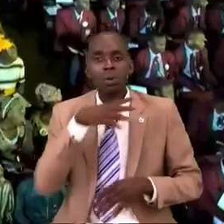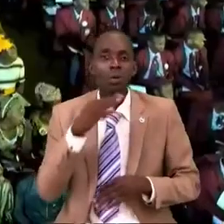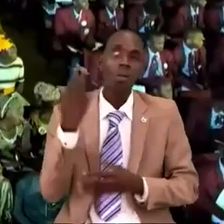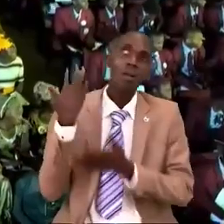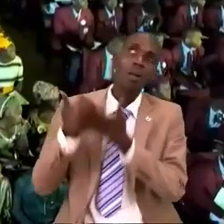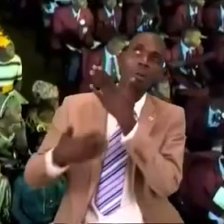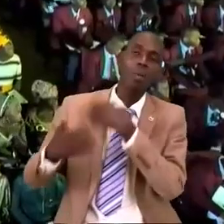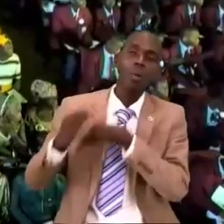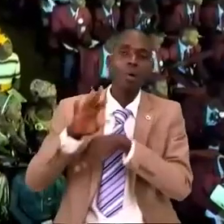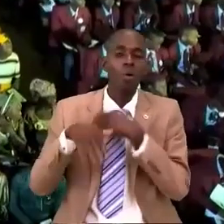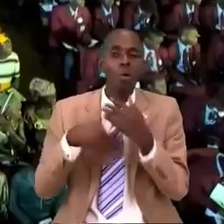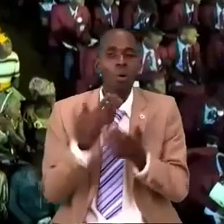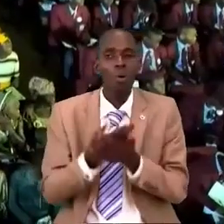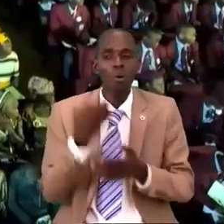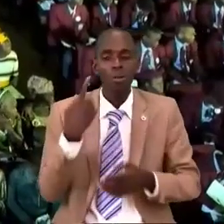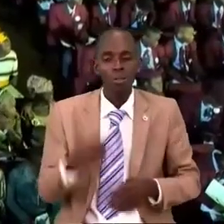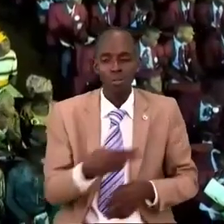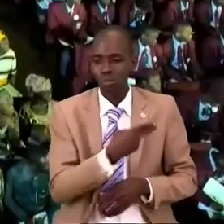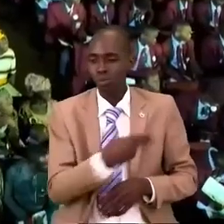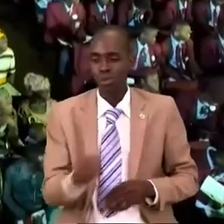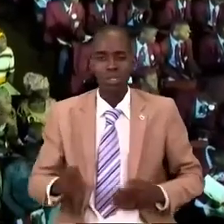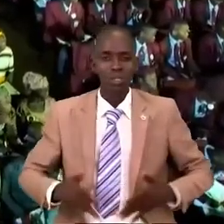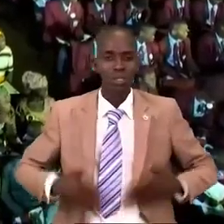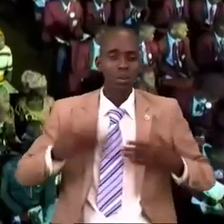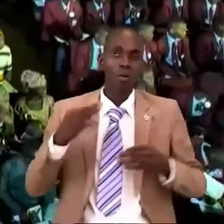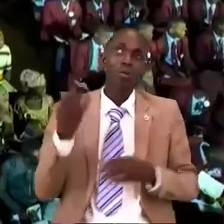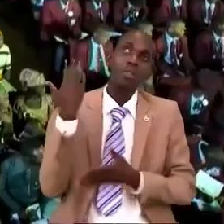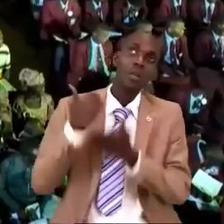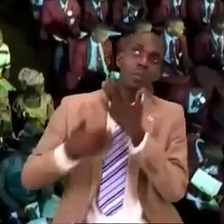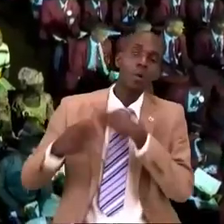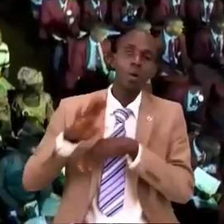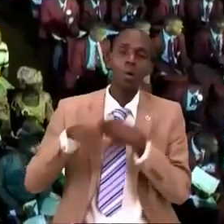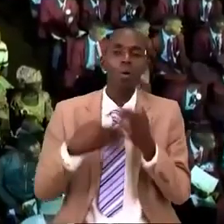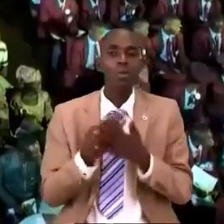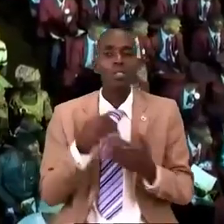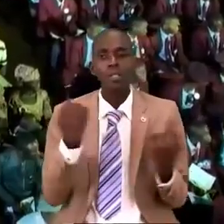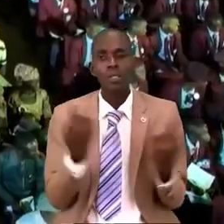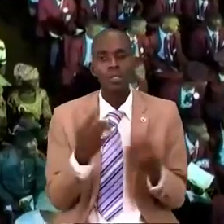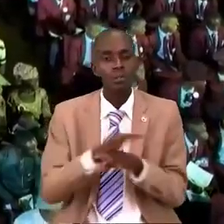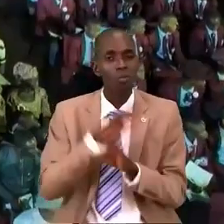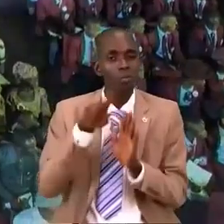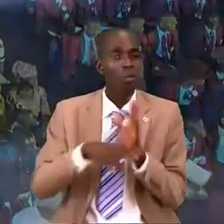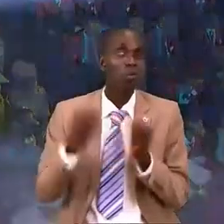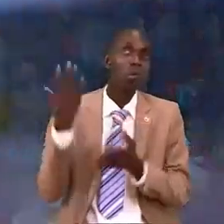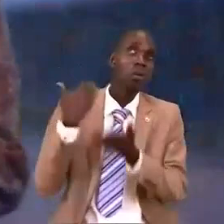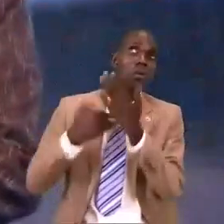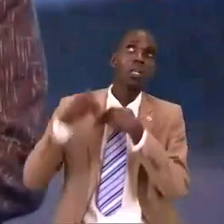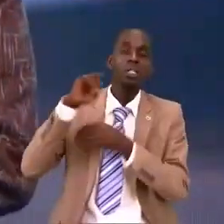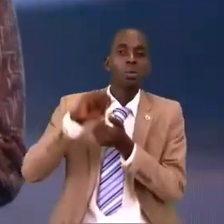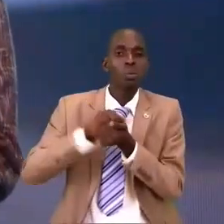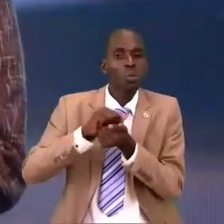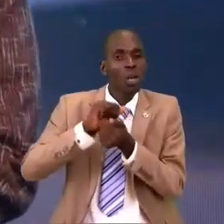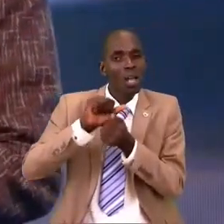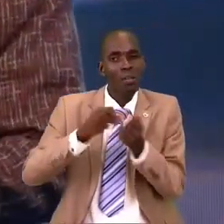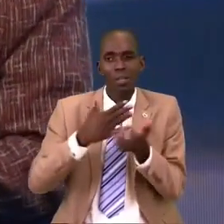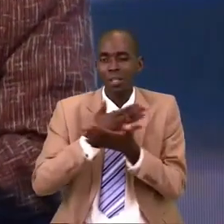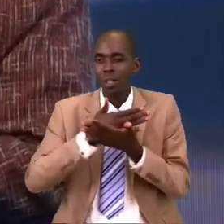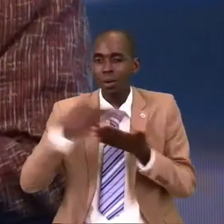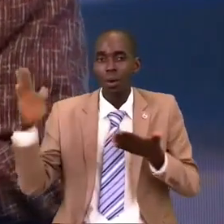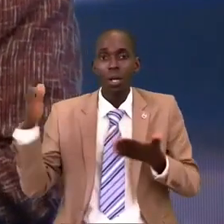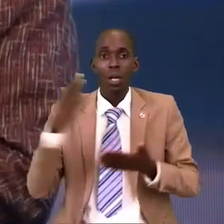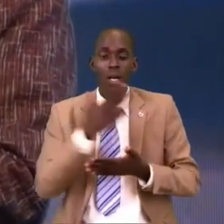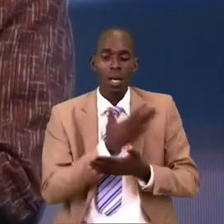everything away and cleanses me from my sin. Verse 3 tells us, it says,